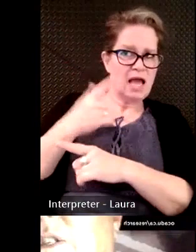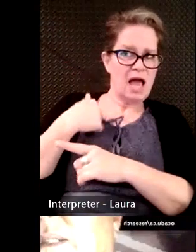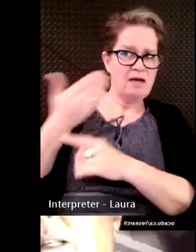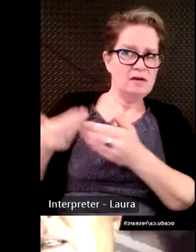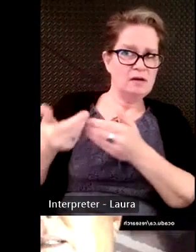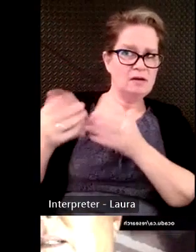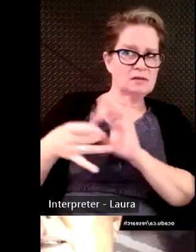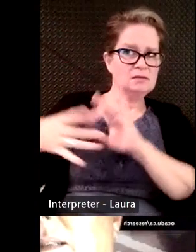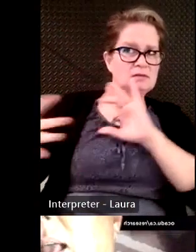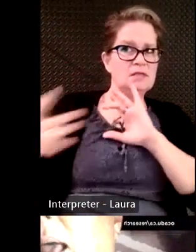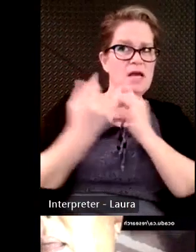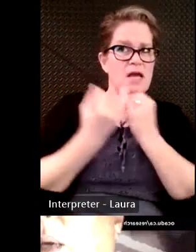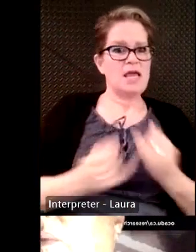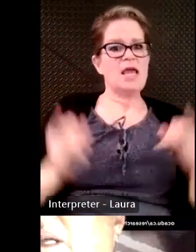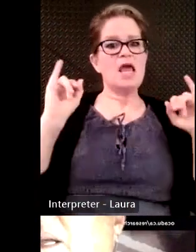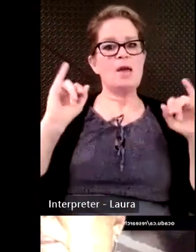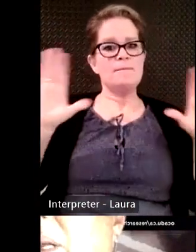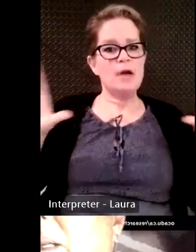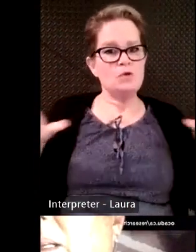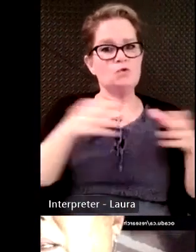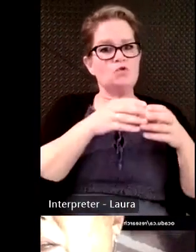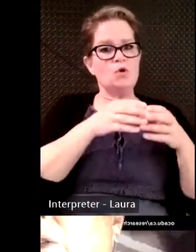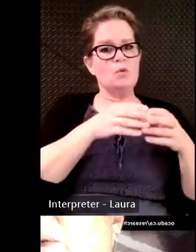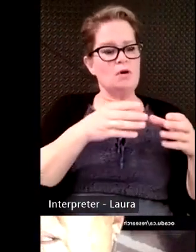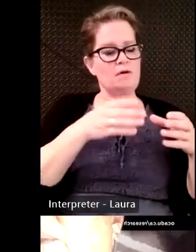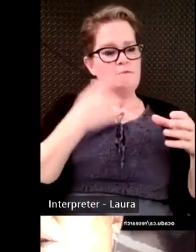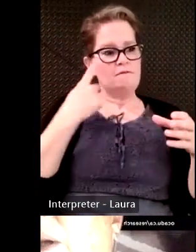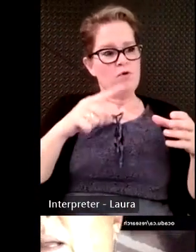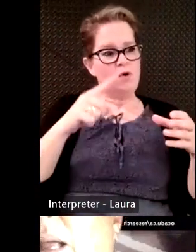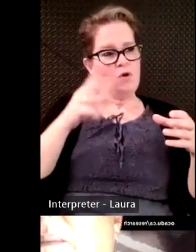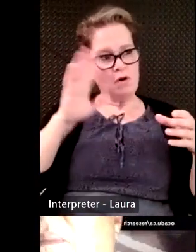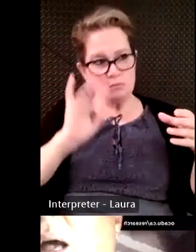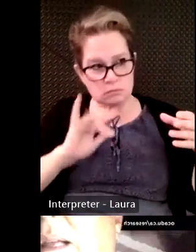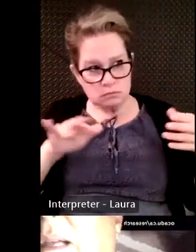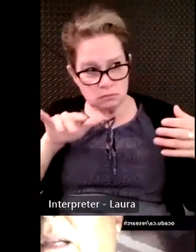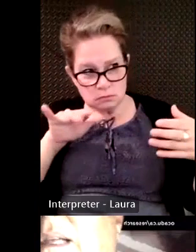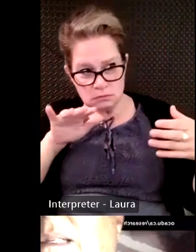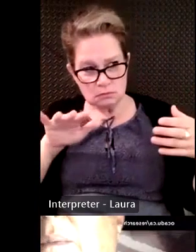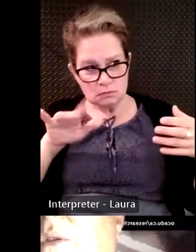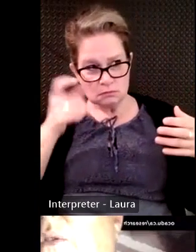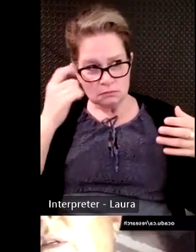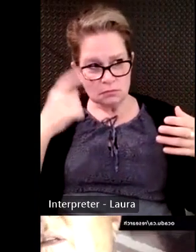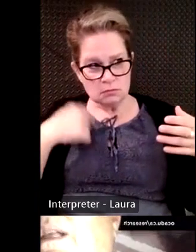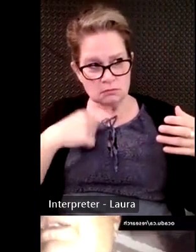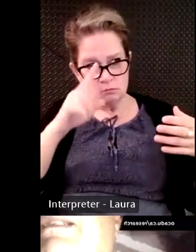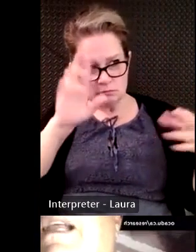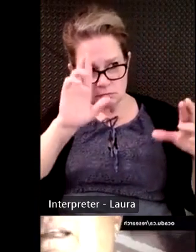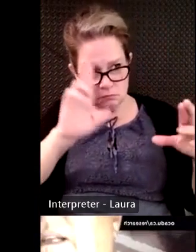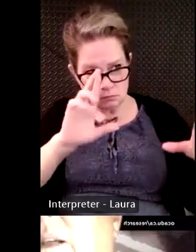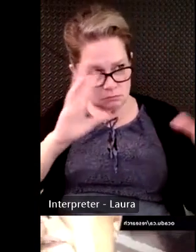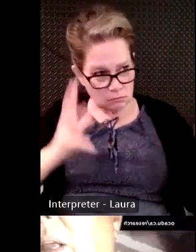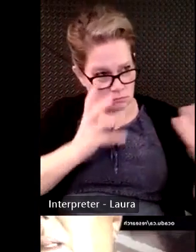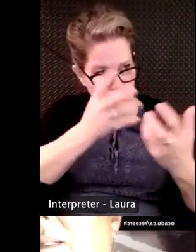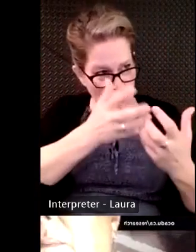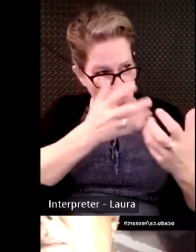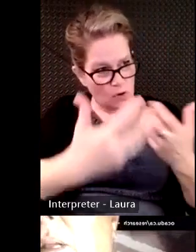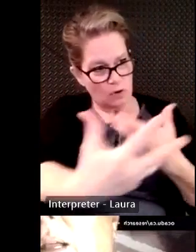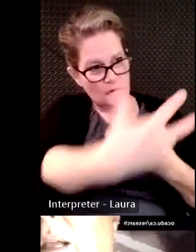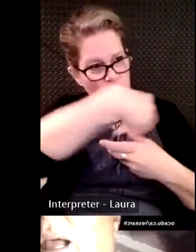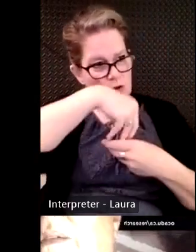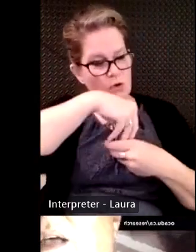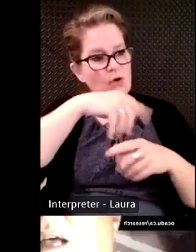issues such as these, and that would be committed to exploring and embodying a deeper critical understanding of